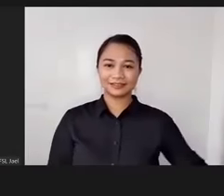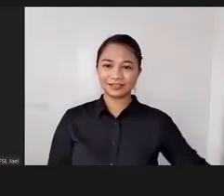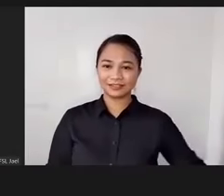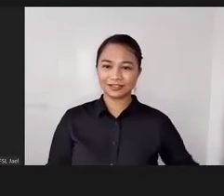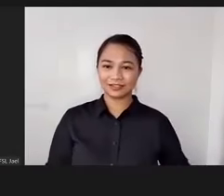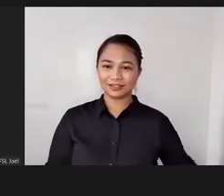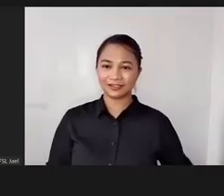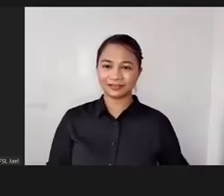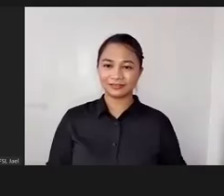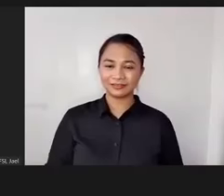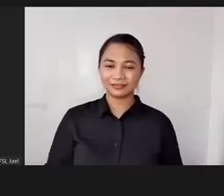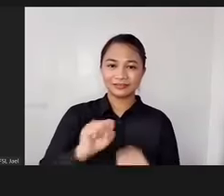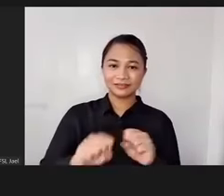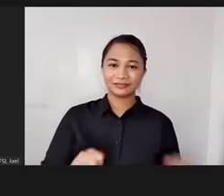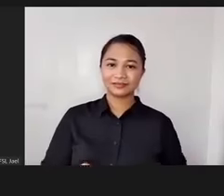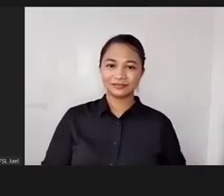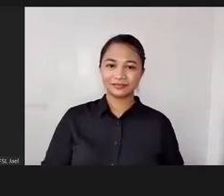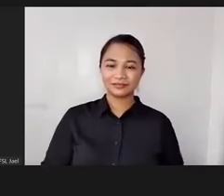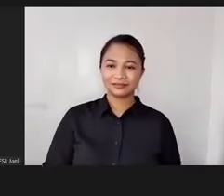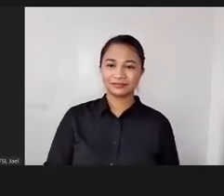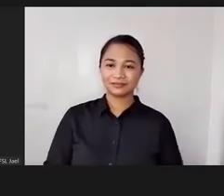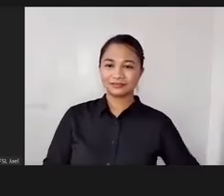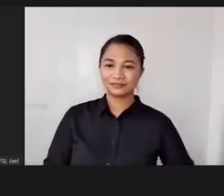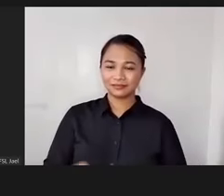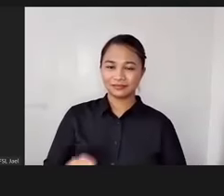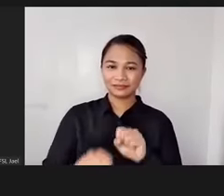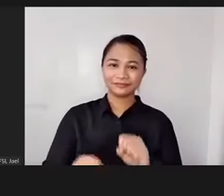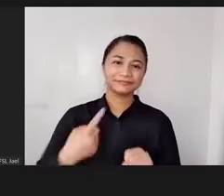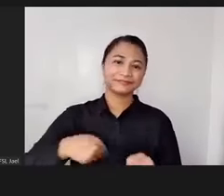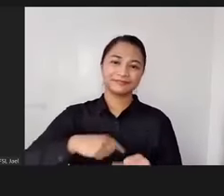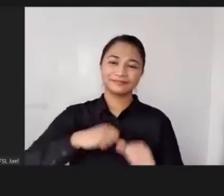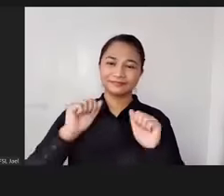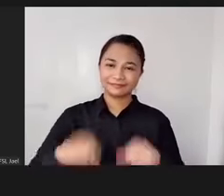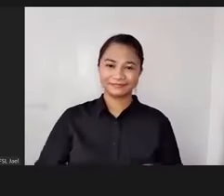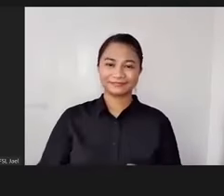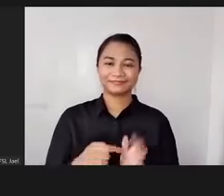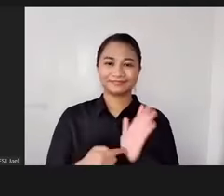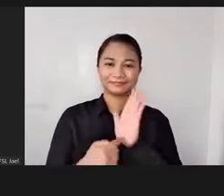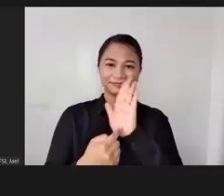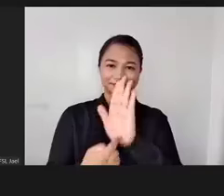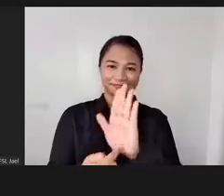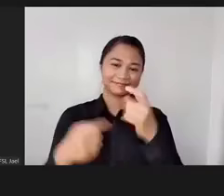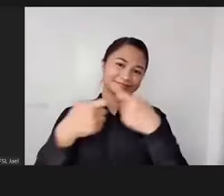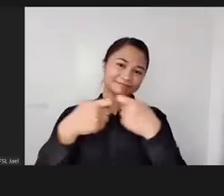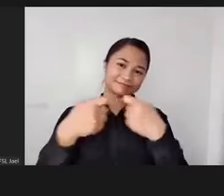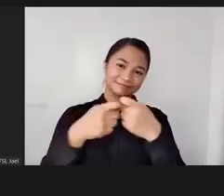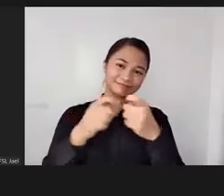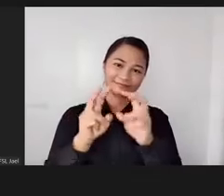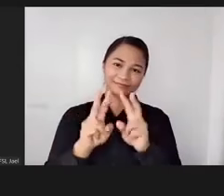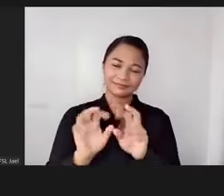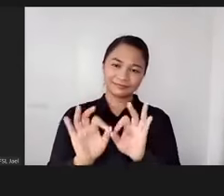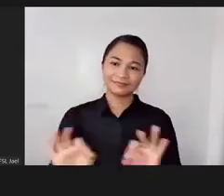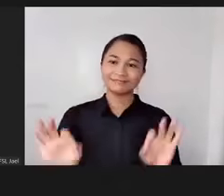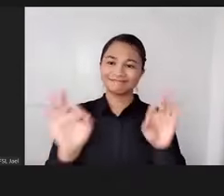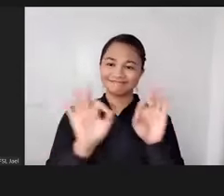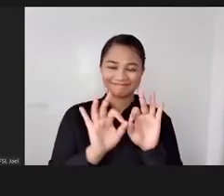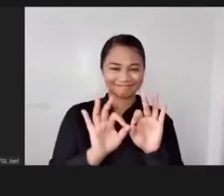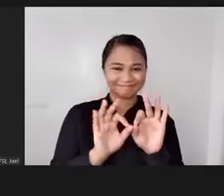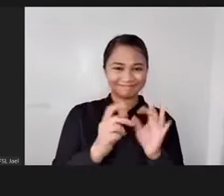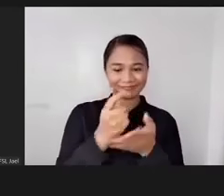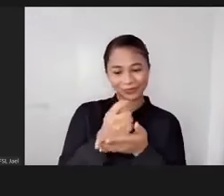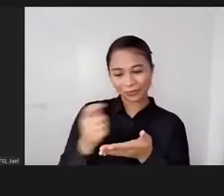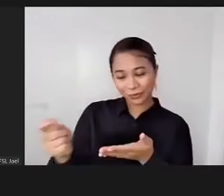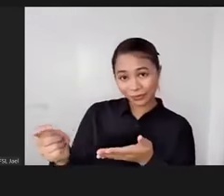also provide tools such as computers, laptops, and printers for educational needs. Investing in